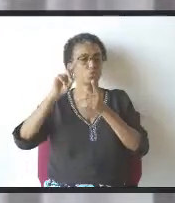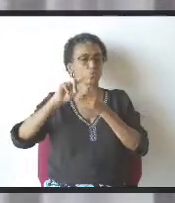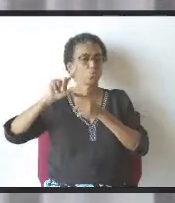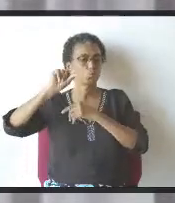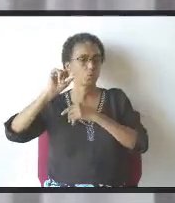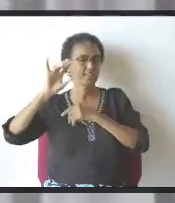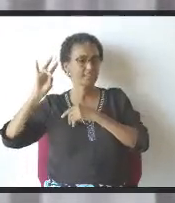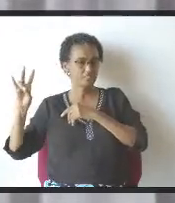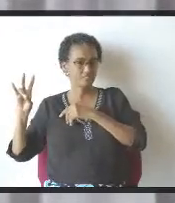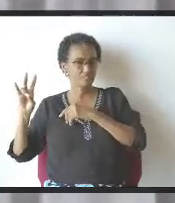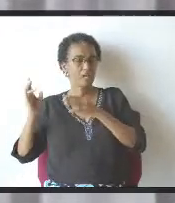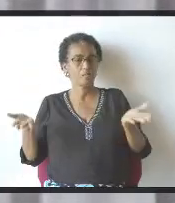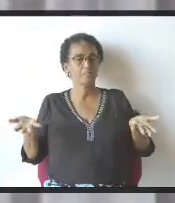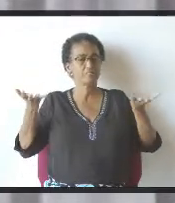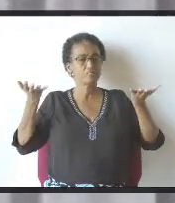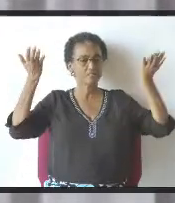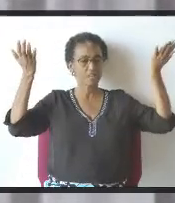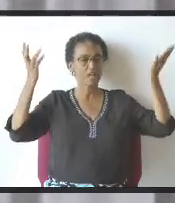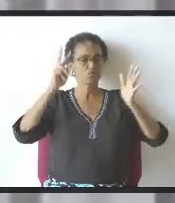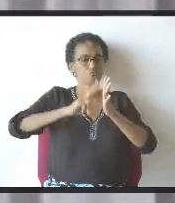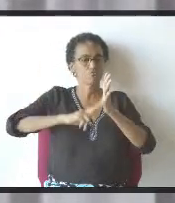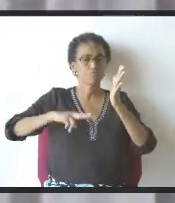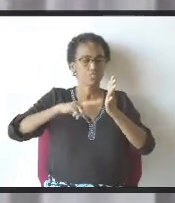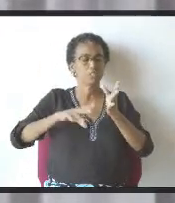27. Please stand as we